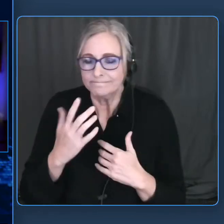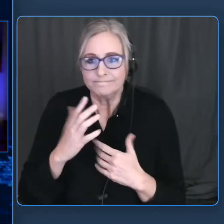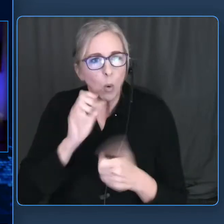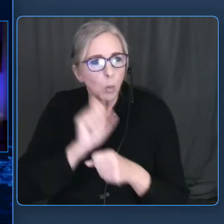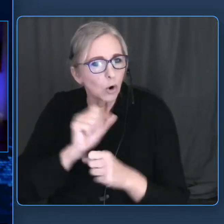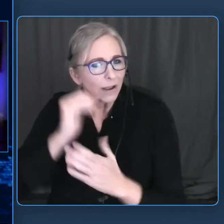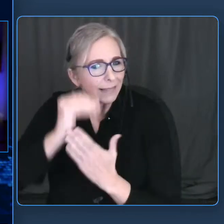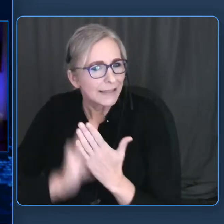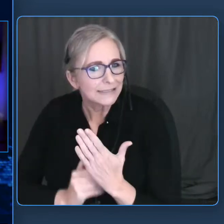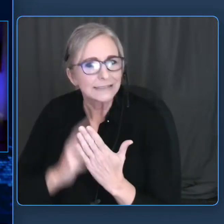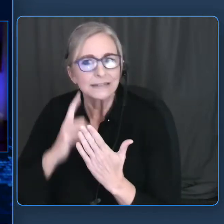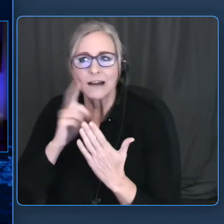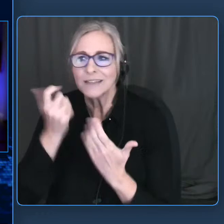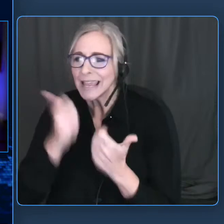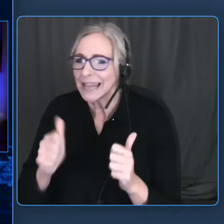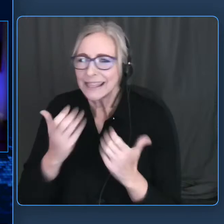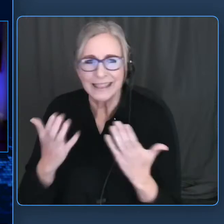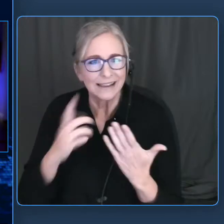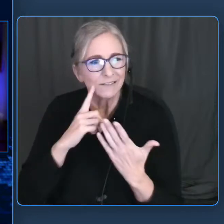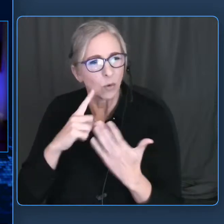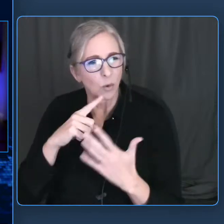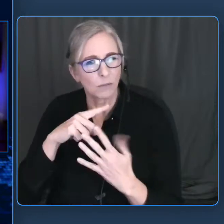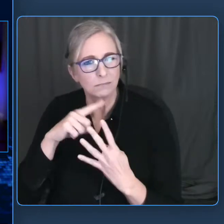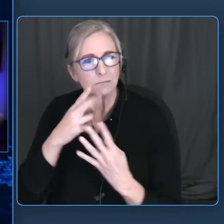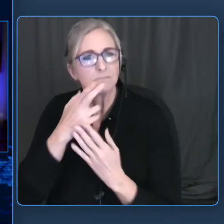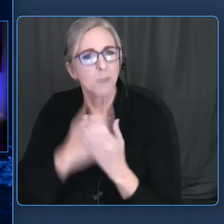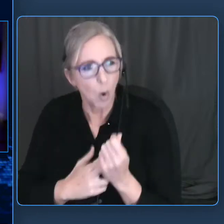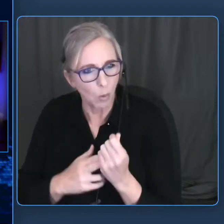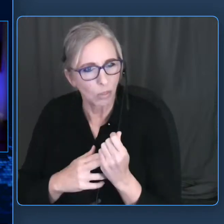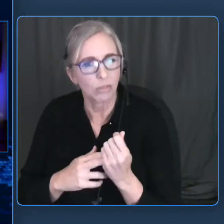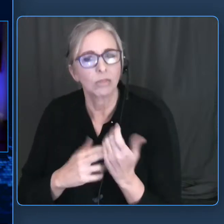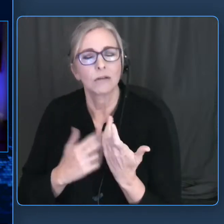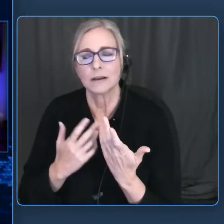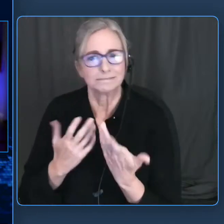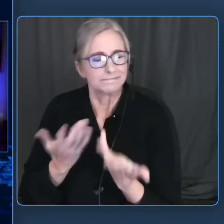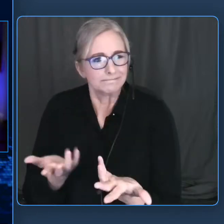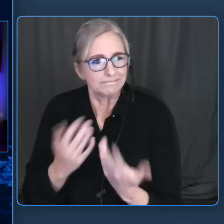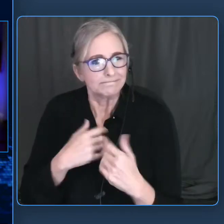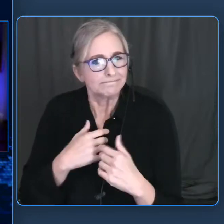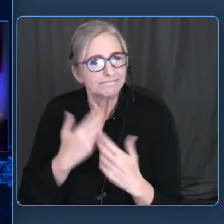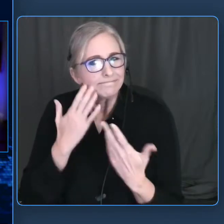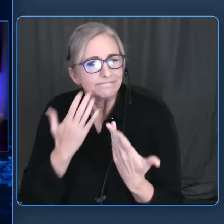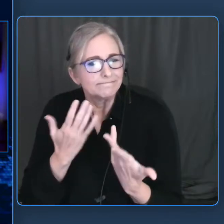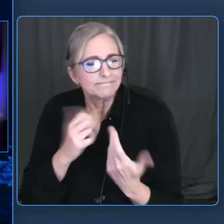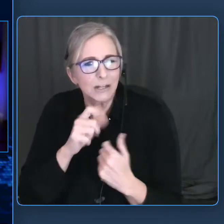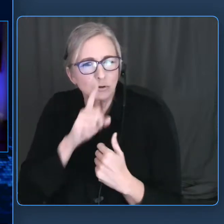working list of anything like this out on the web.